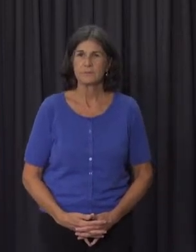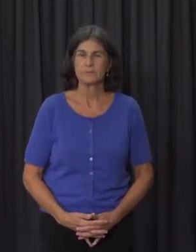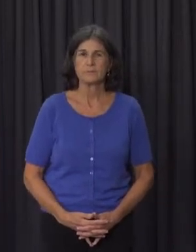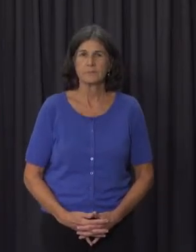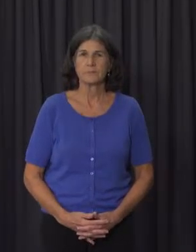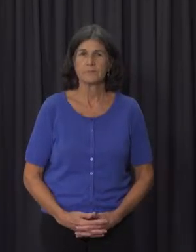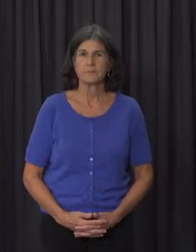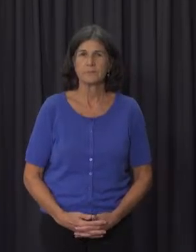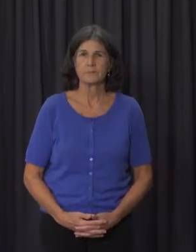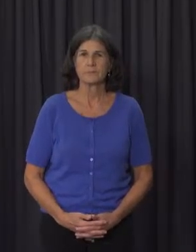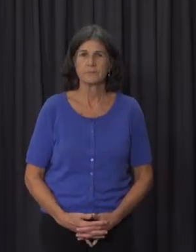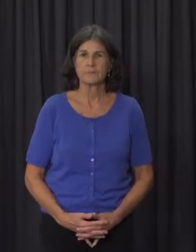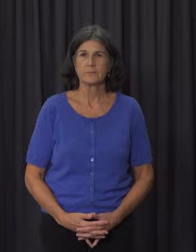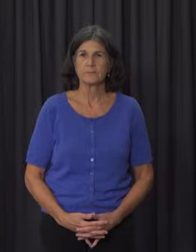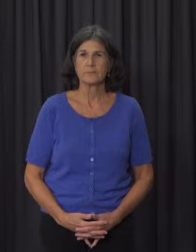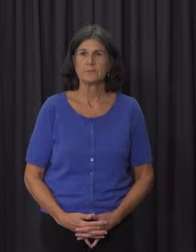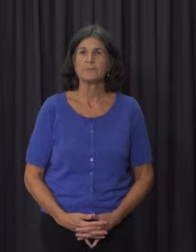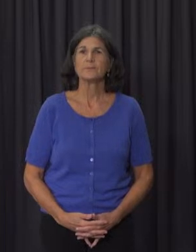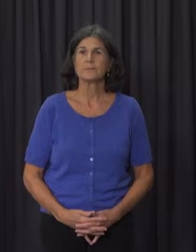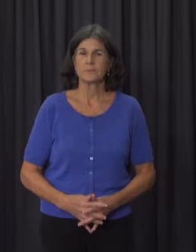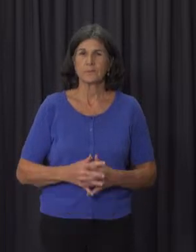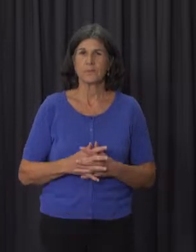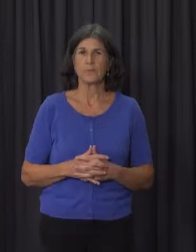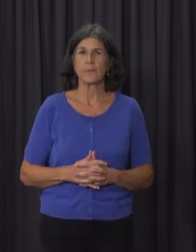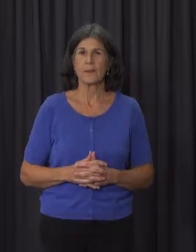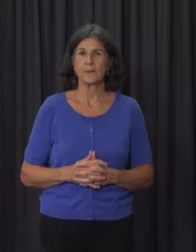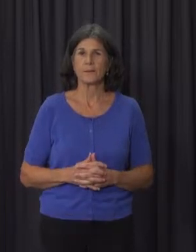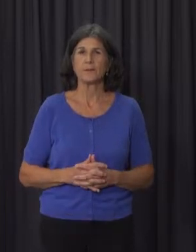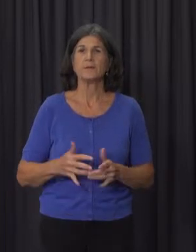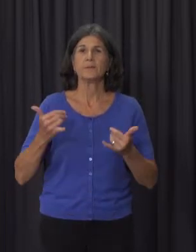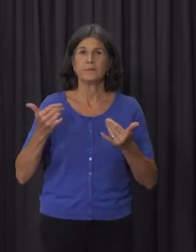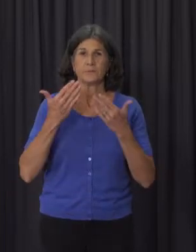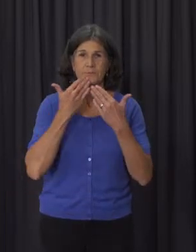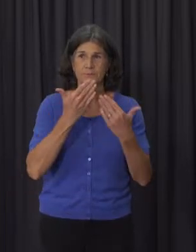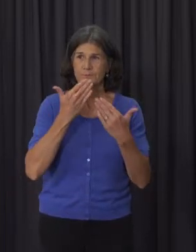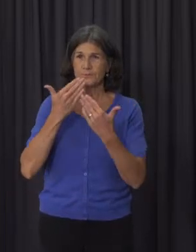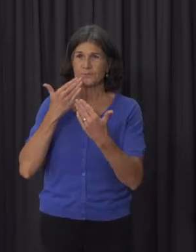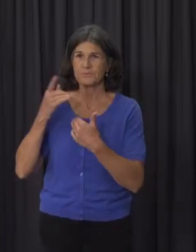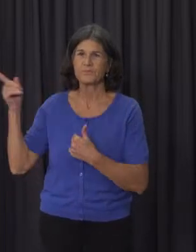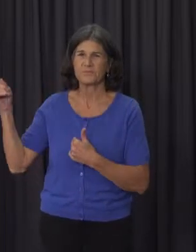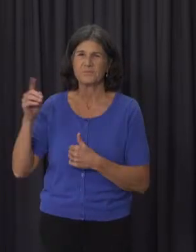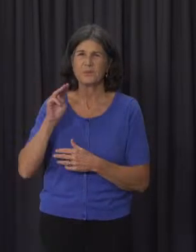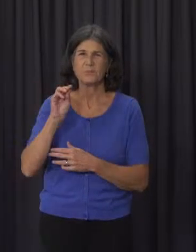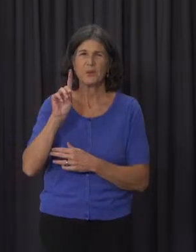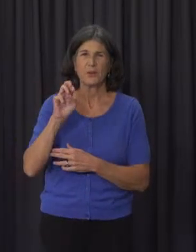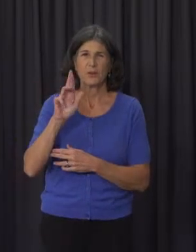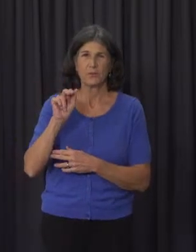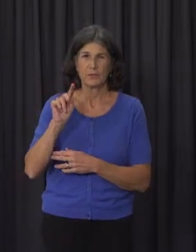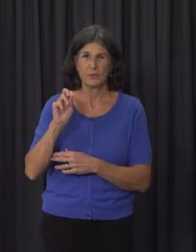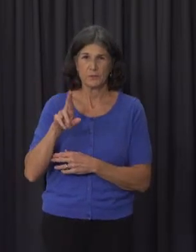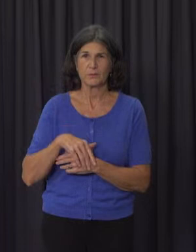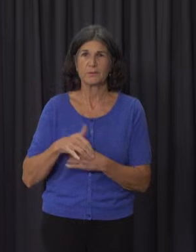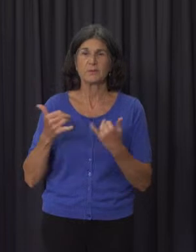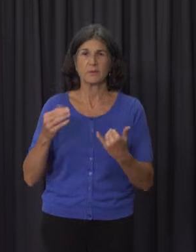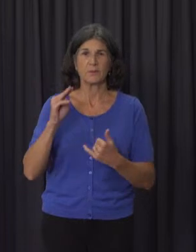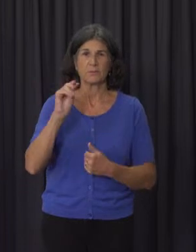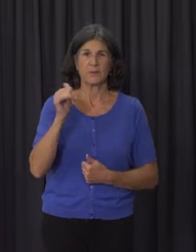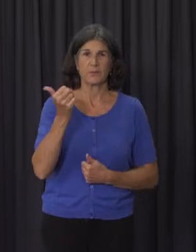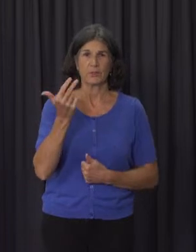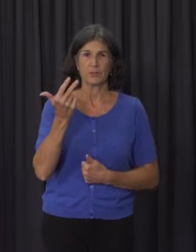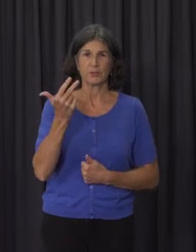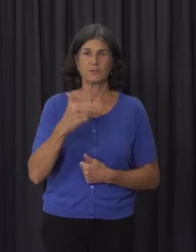Thank you, everyone, for joining us today for the May 13th Provincial Wildfire Update. The Minister of Agriculture